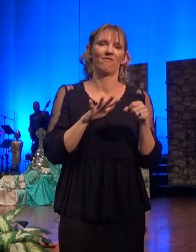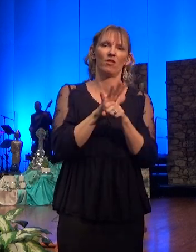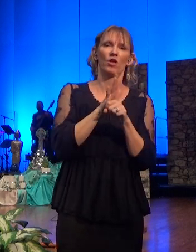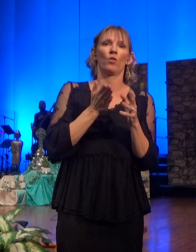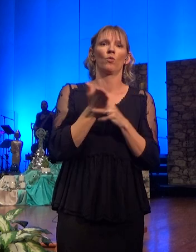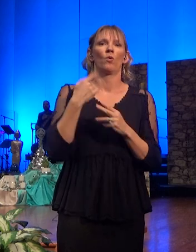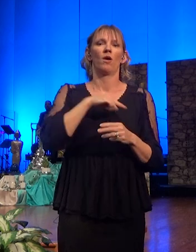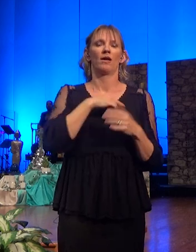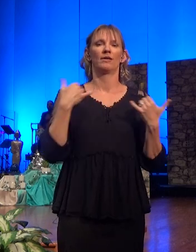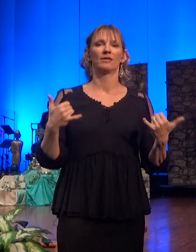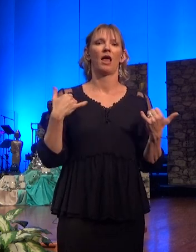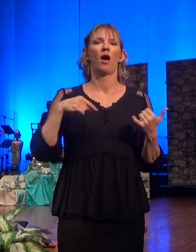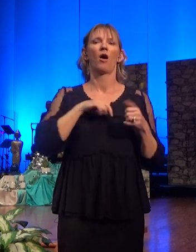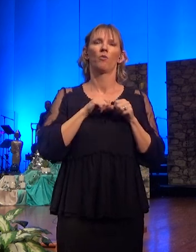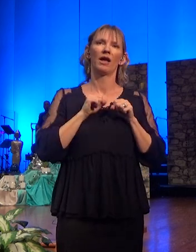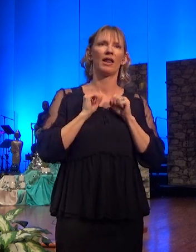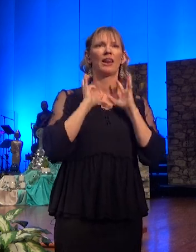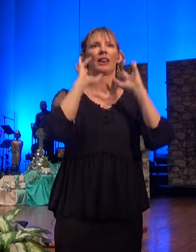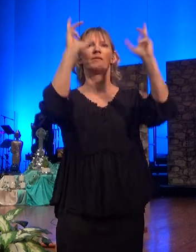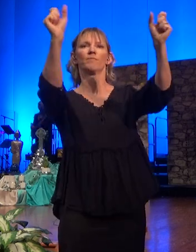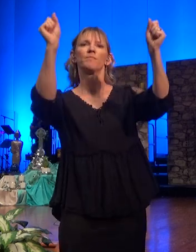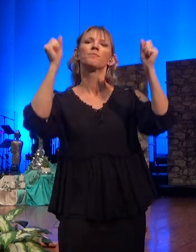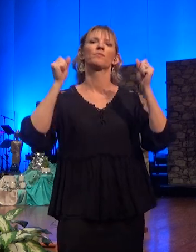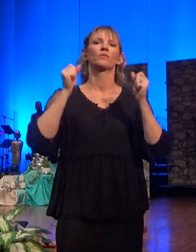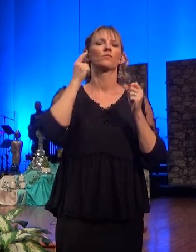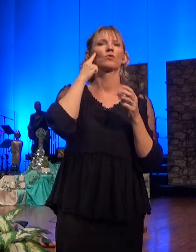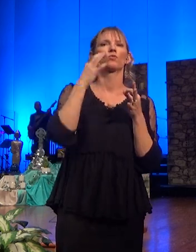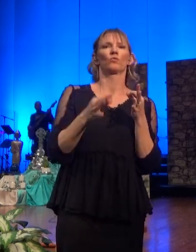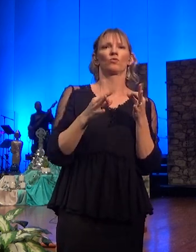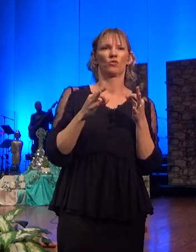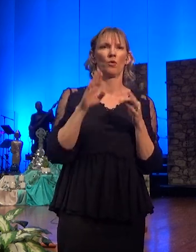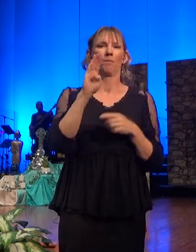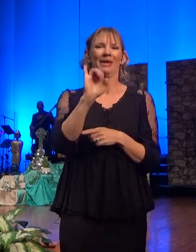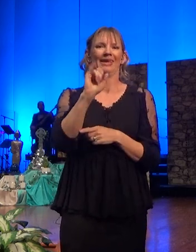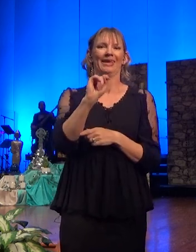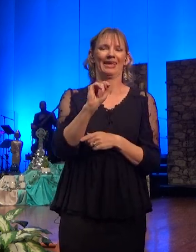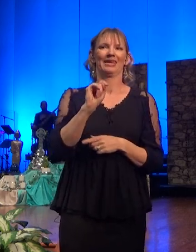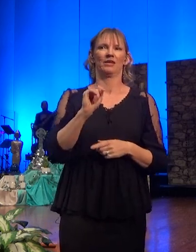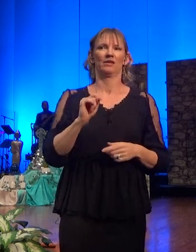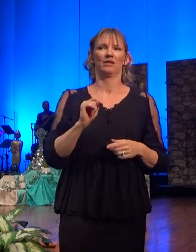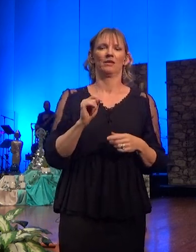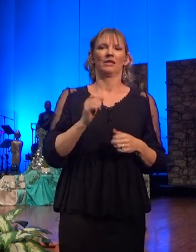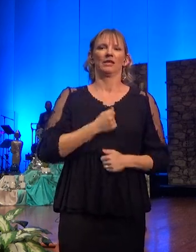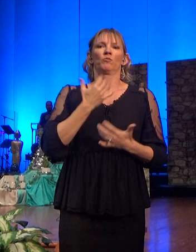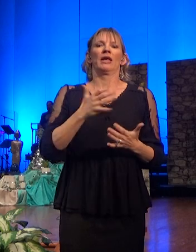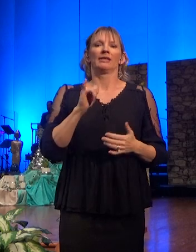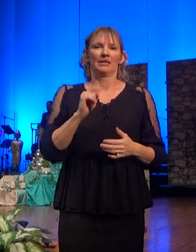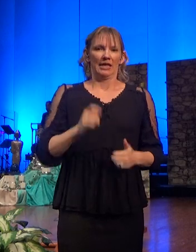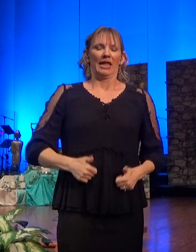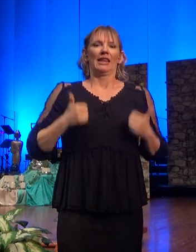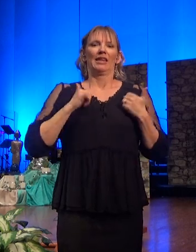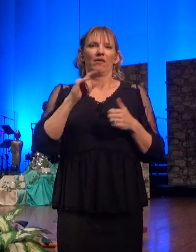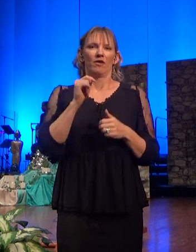now. We go out and we choose to be it, to share it, to live it. And we are so grateful for this truth